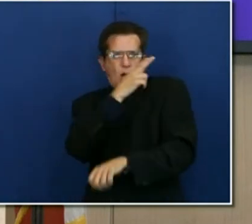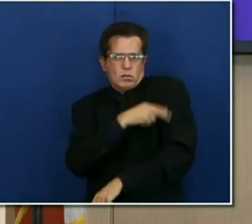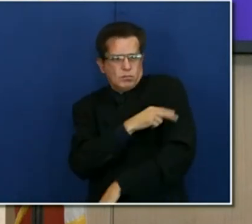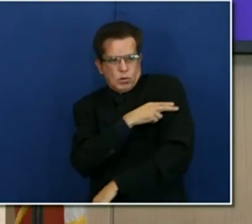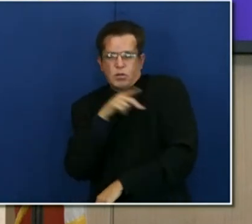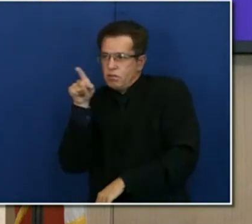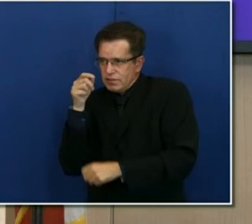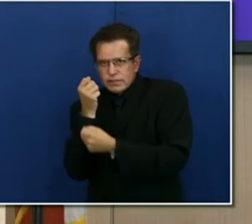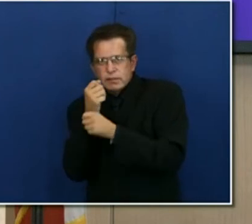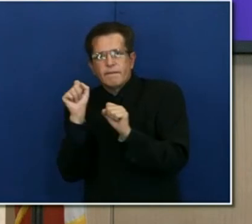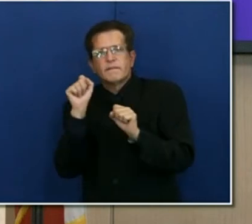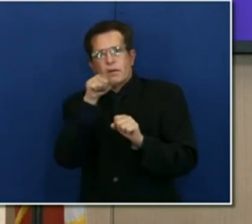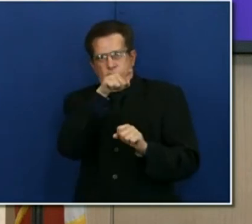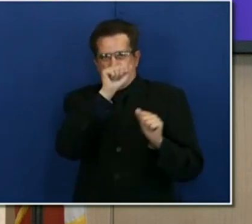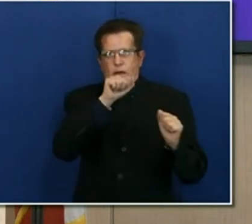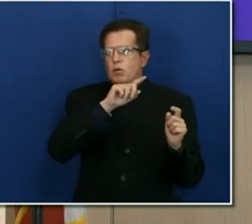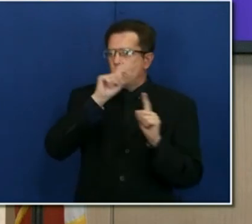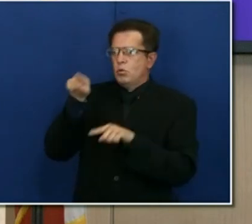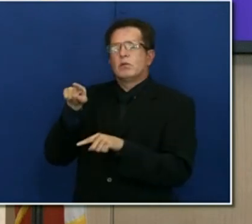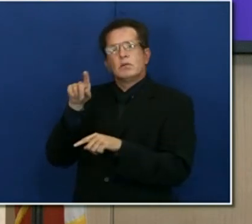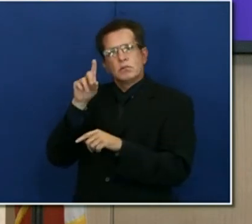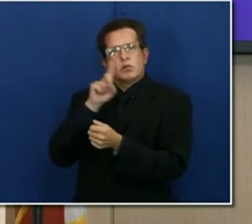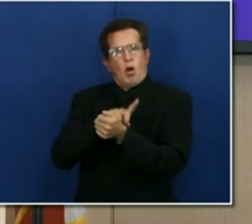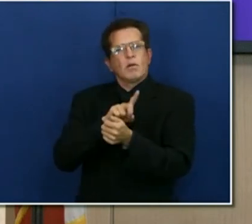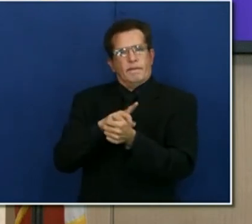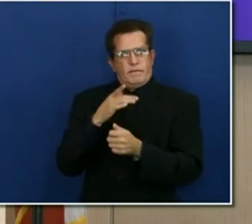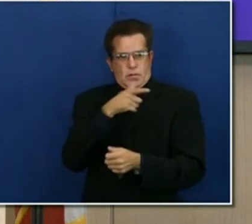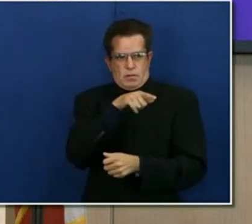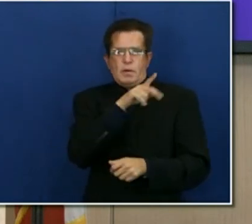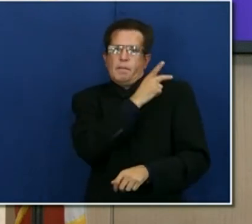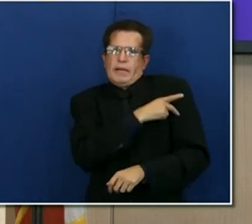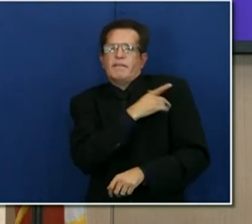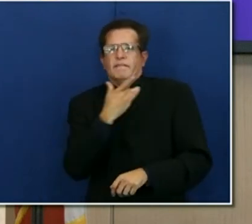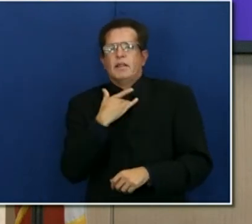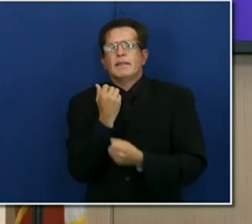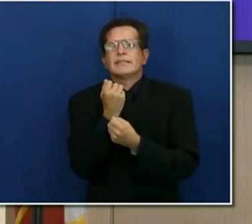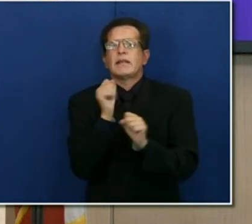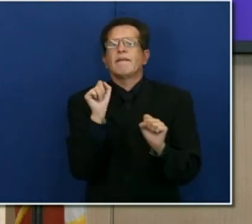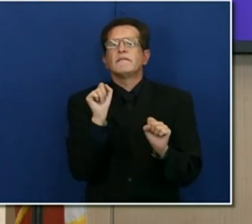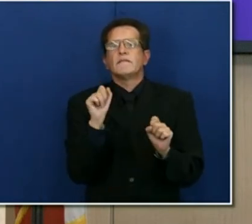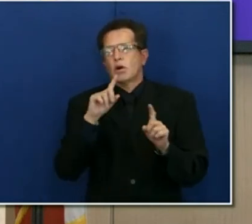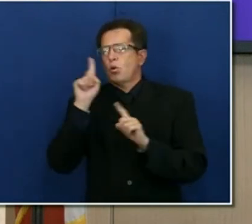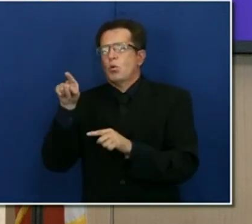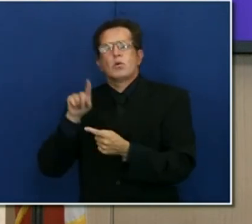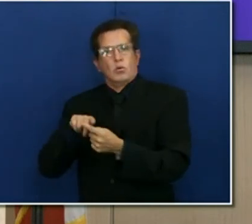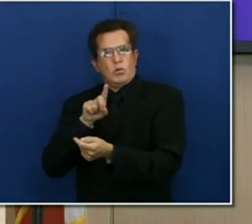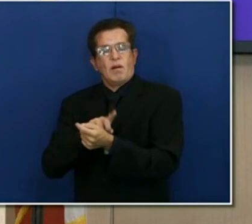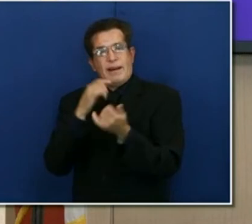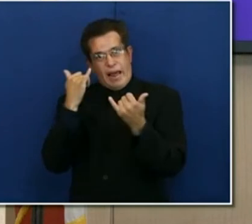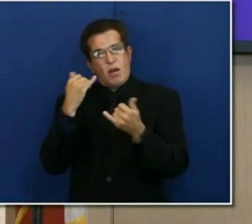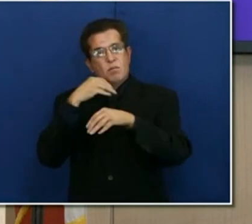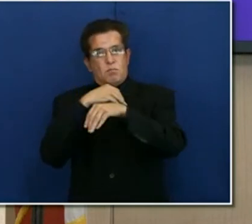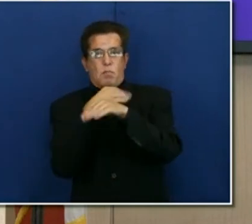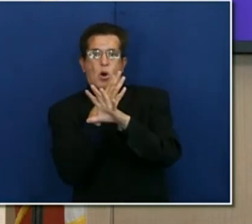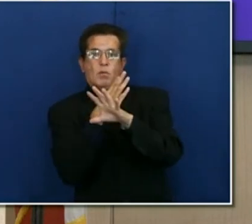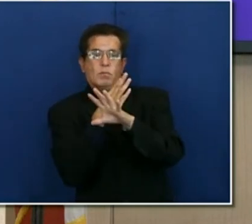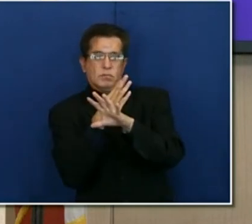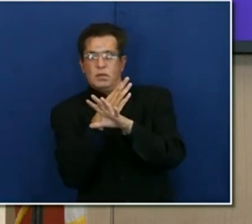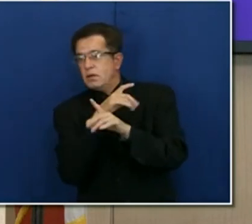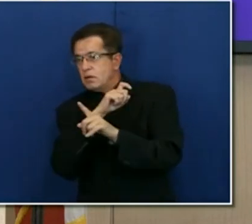their patients are able to get the care that they need. Much of that is being delivered in telehealth now versus in